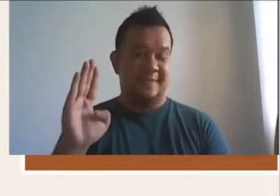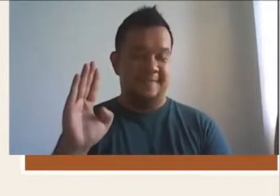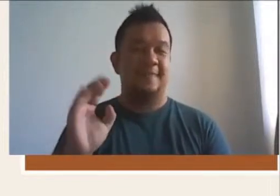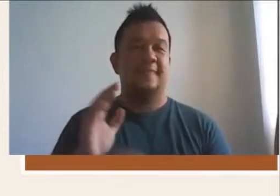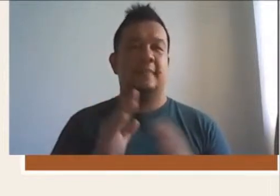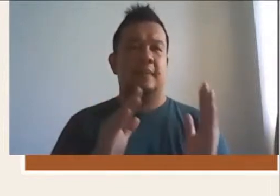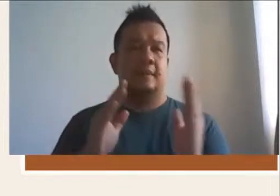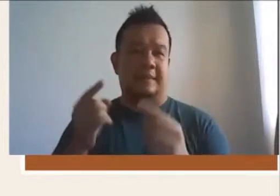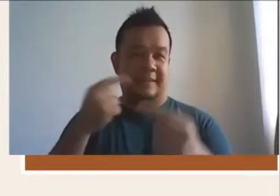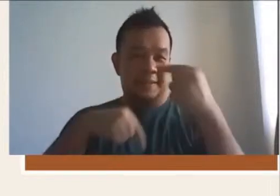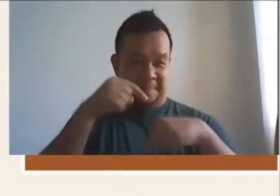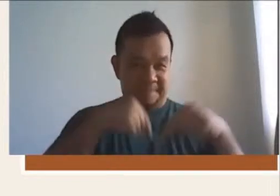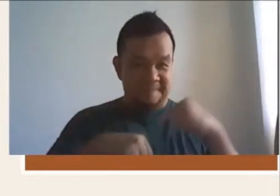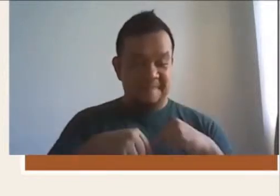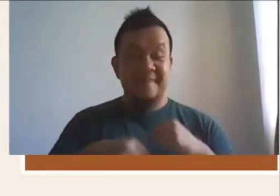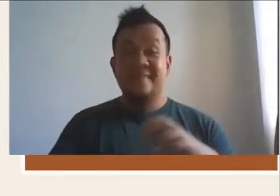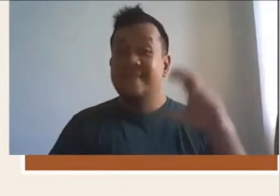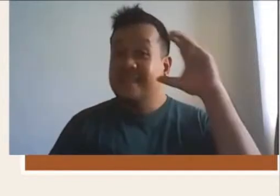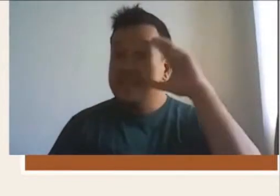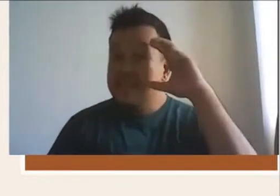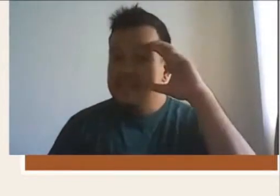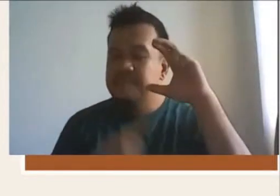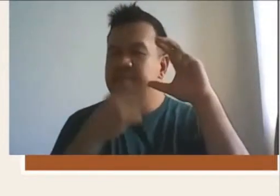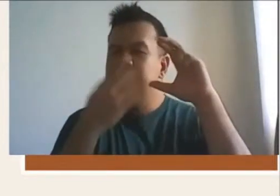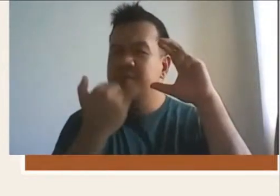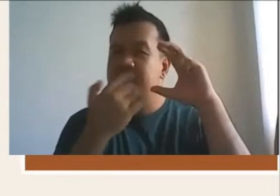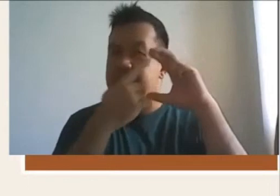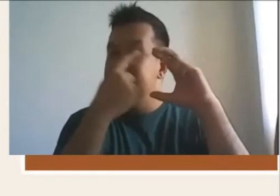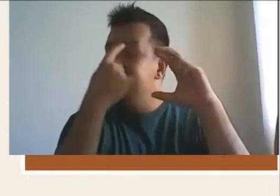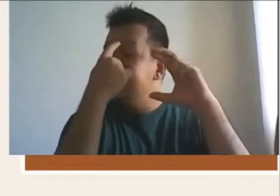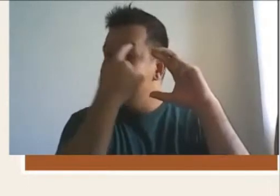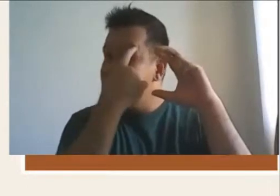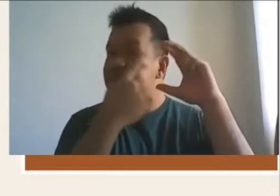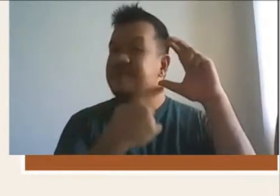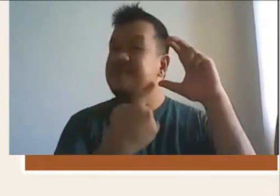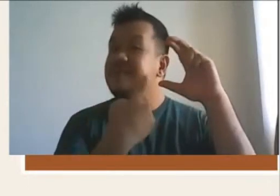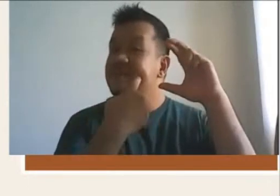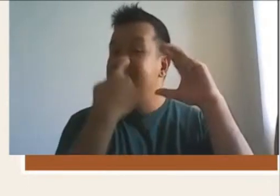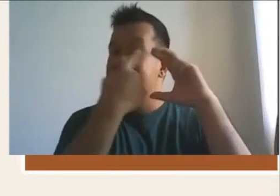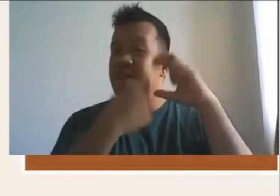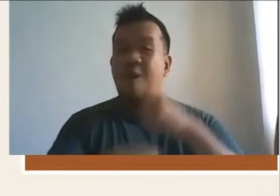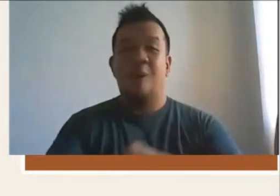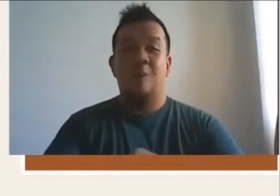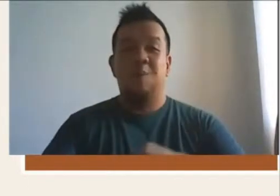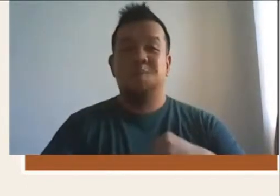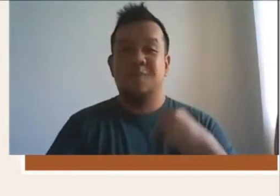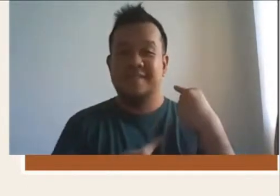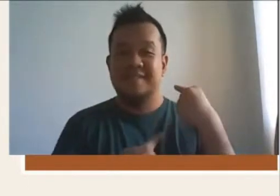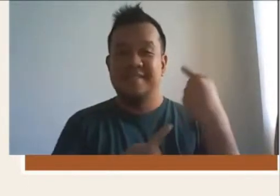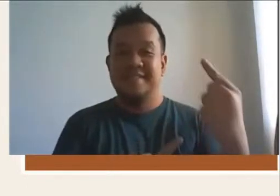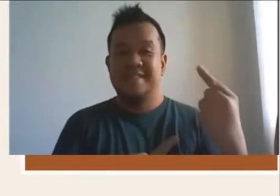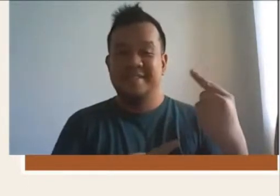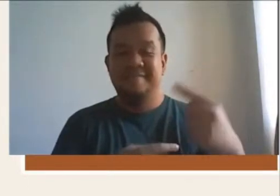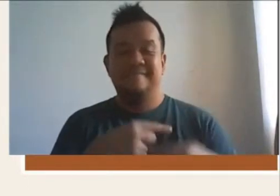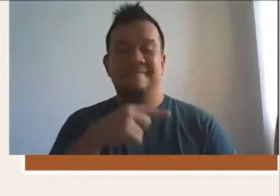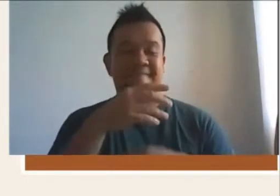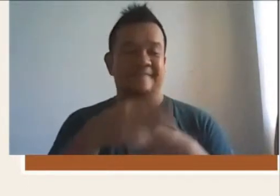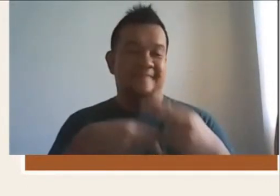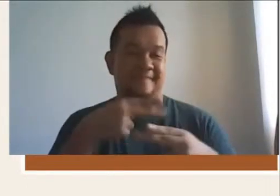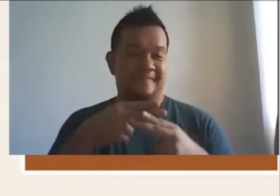name sign? That is because I'm chubby and because of my eyebrows. That's why it's my name sign.